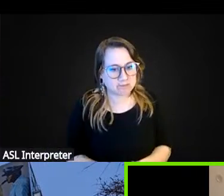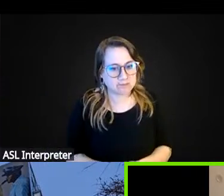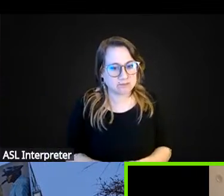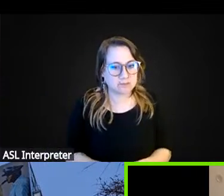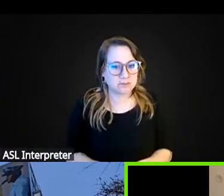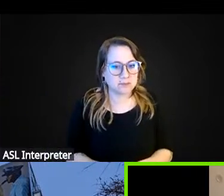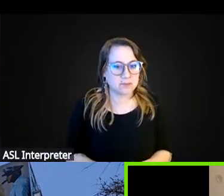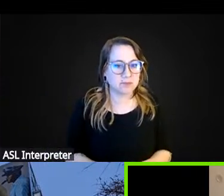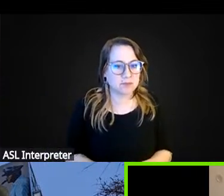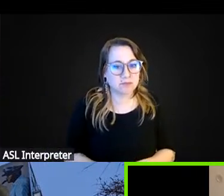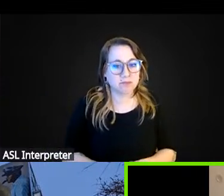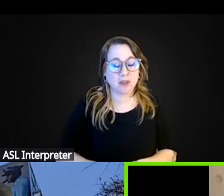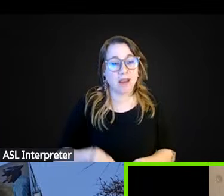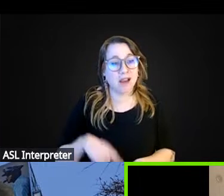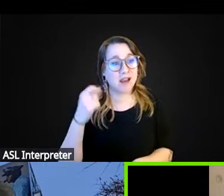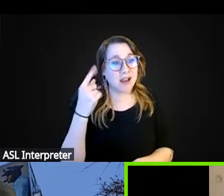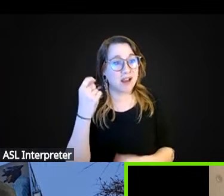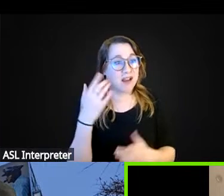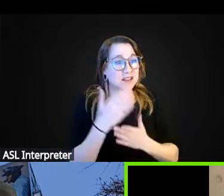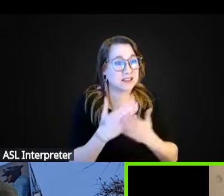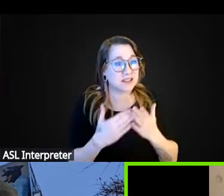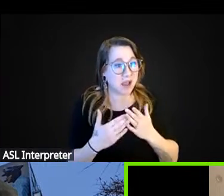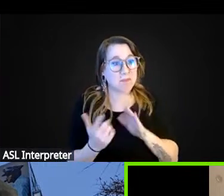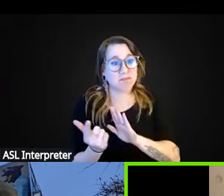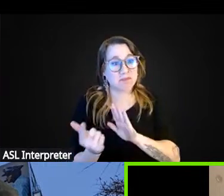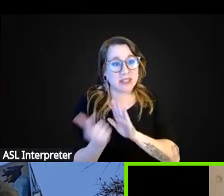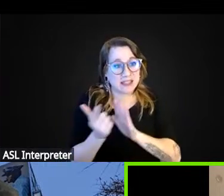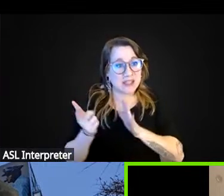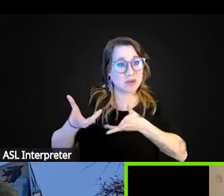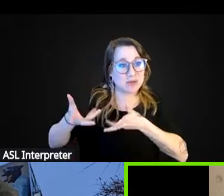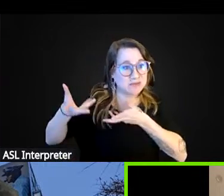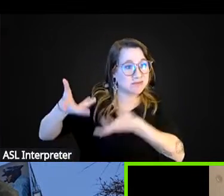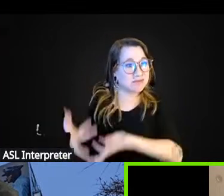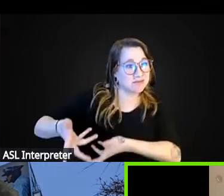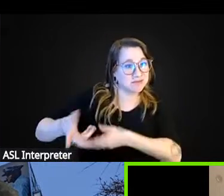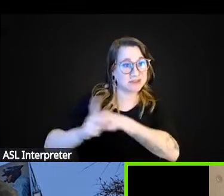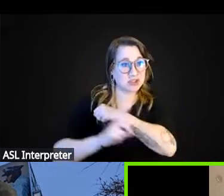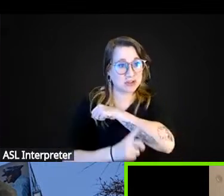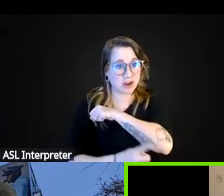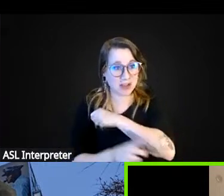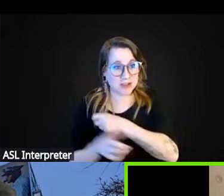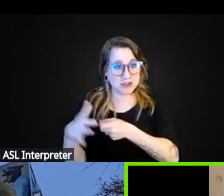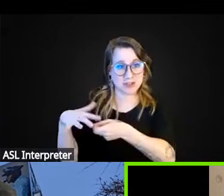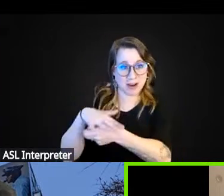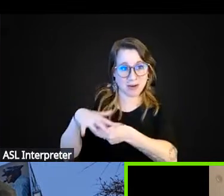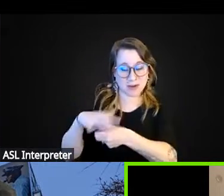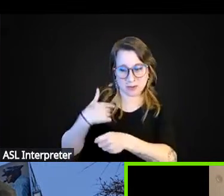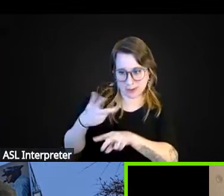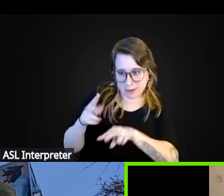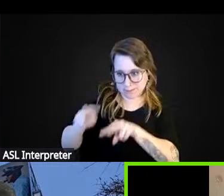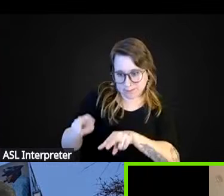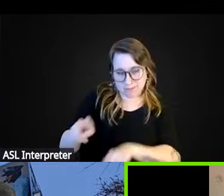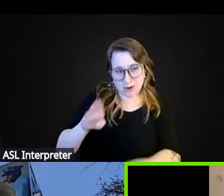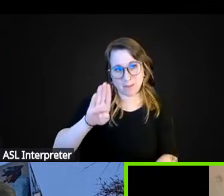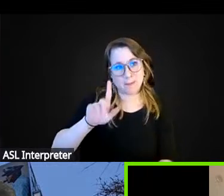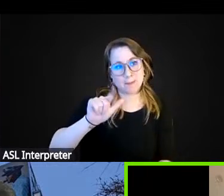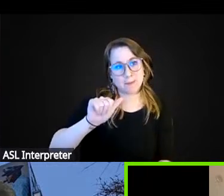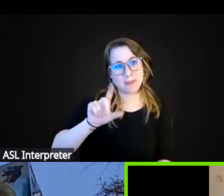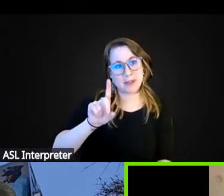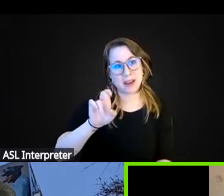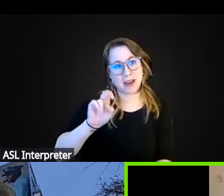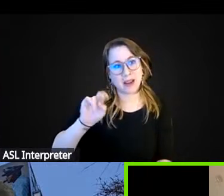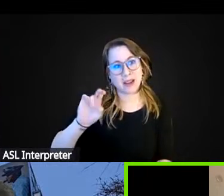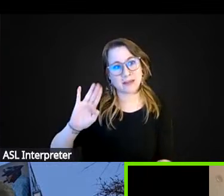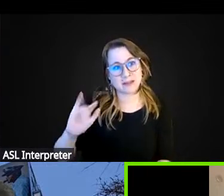some illegal dumping scenarios that we are monitoring from Bladensburg Road, 16th